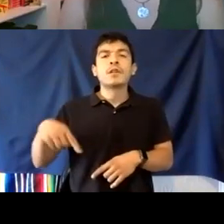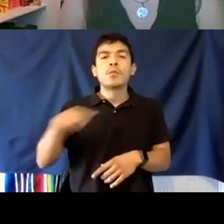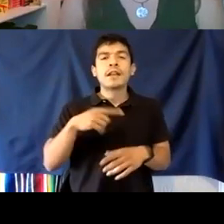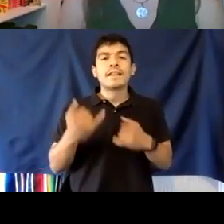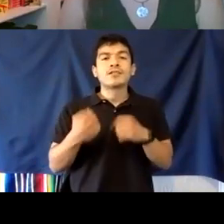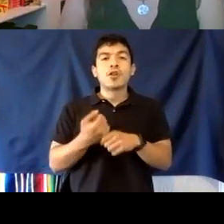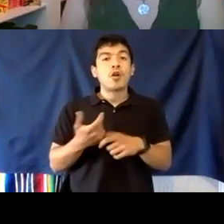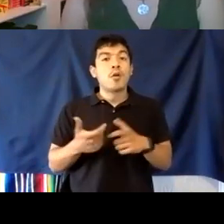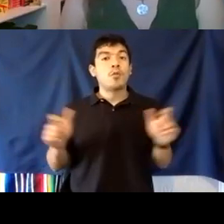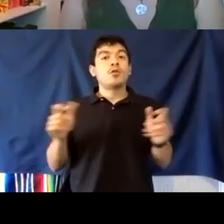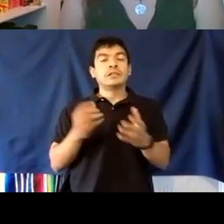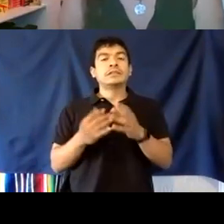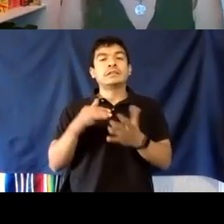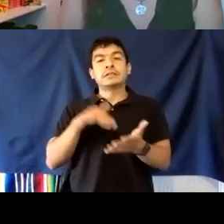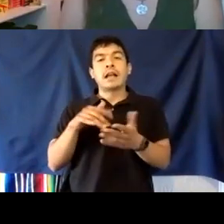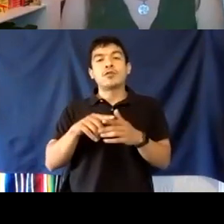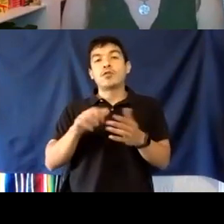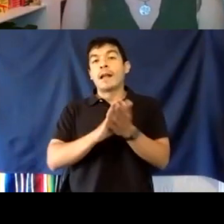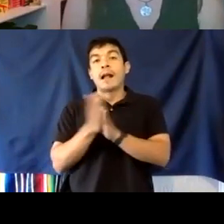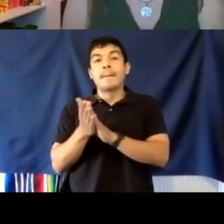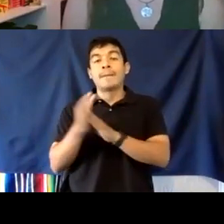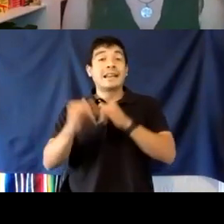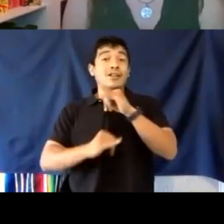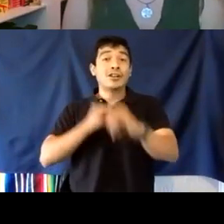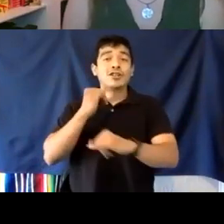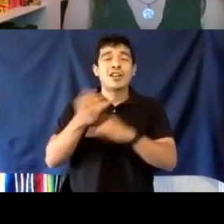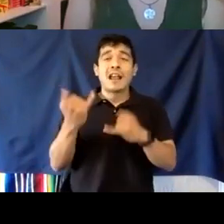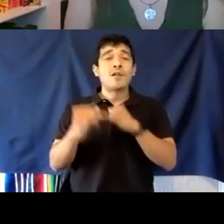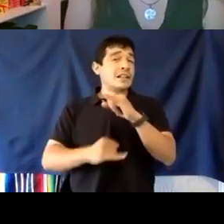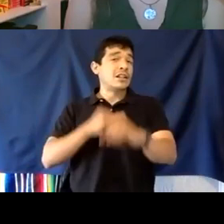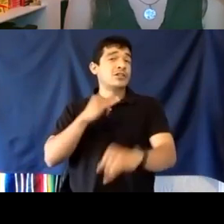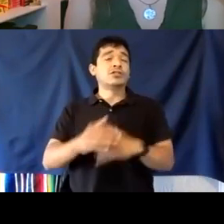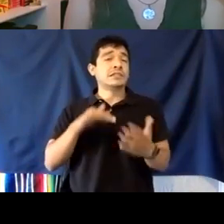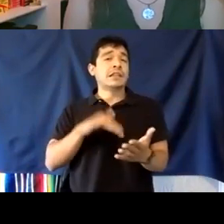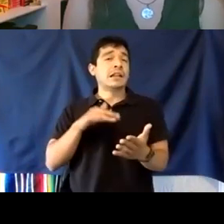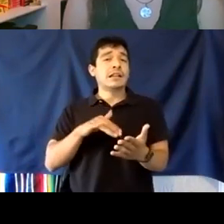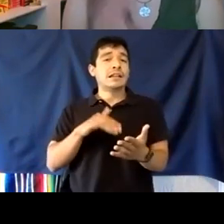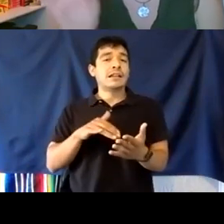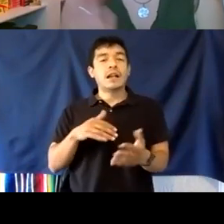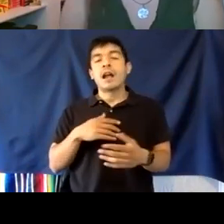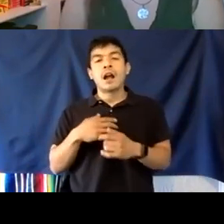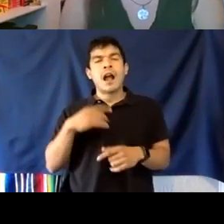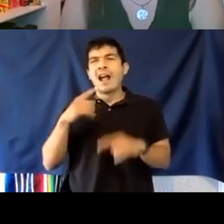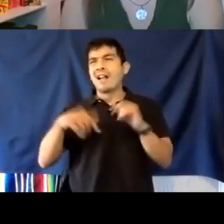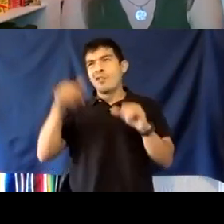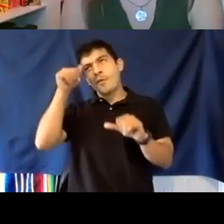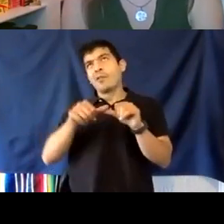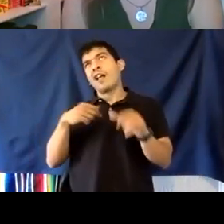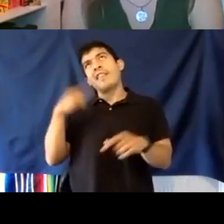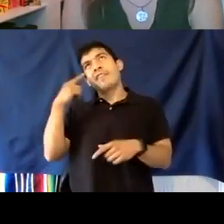study to be international. So it is now an international study. We had something like, I can't remember off the top of my head, the number